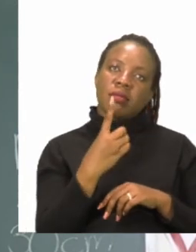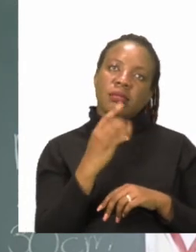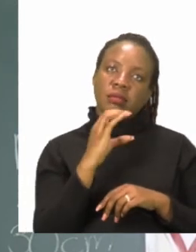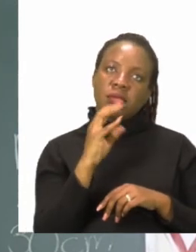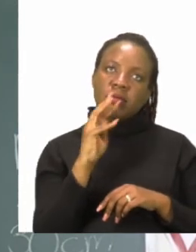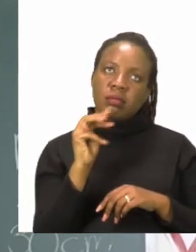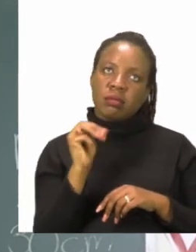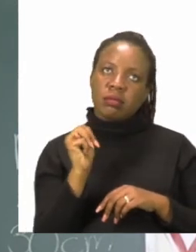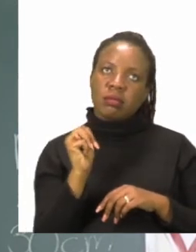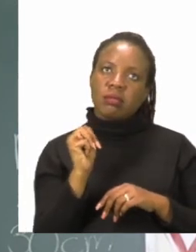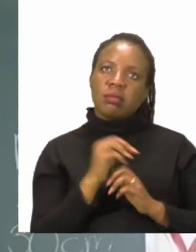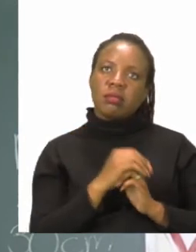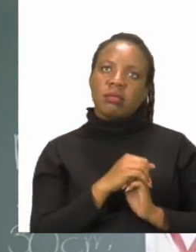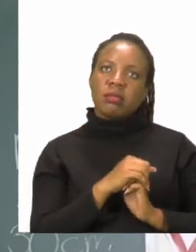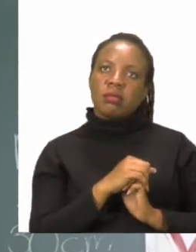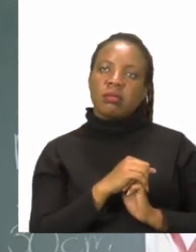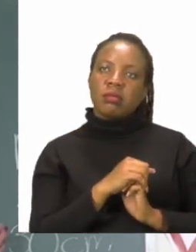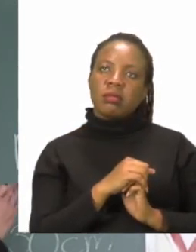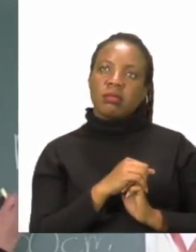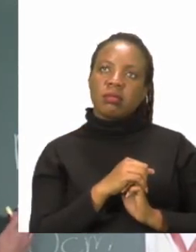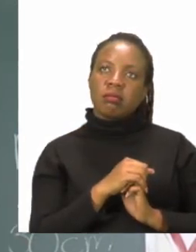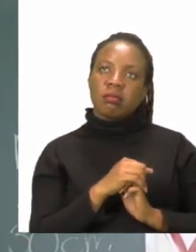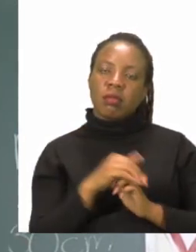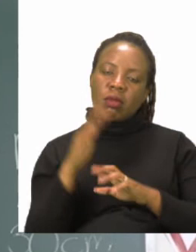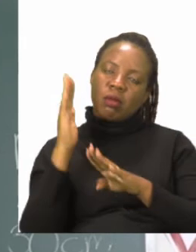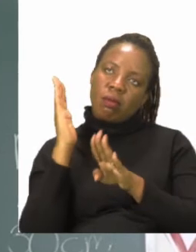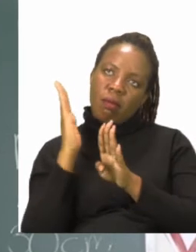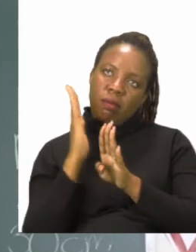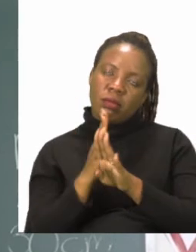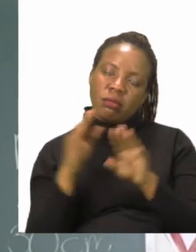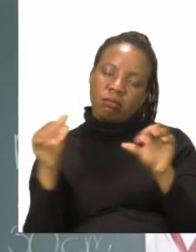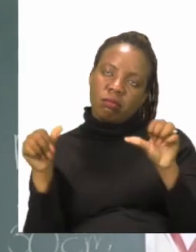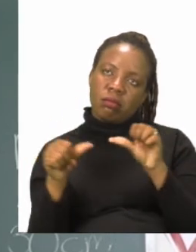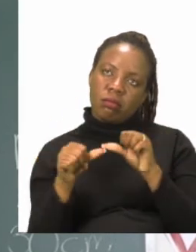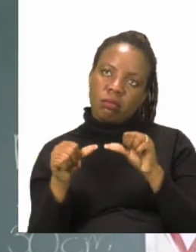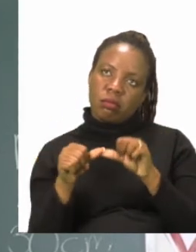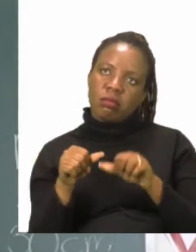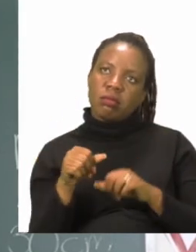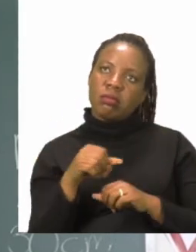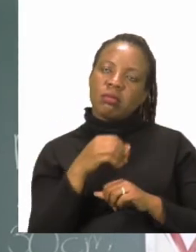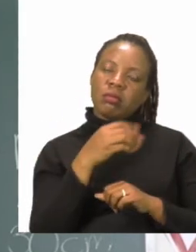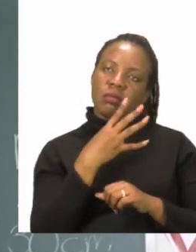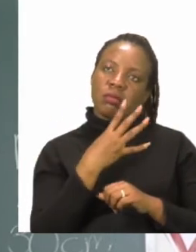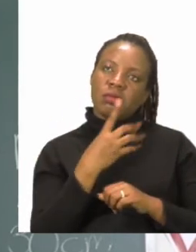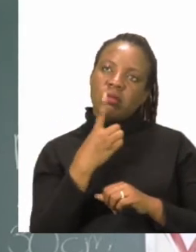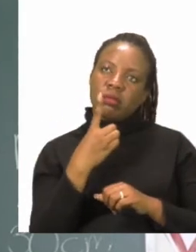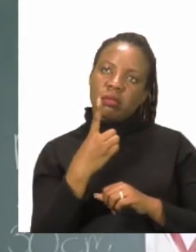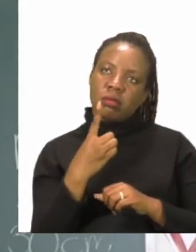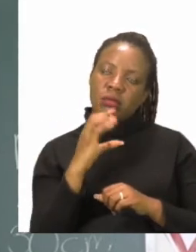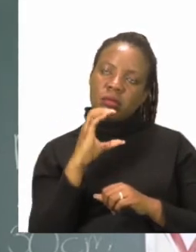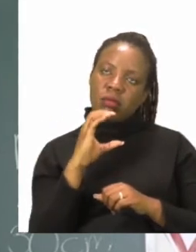centimeters. Okay, so my measured length will be 41